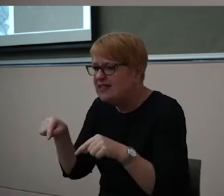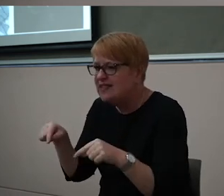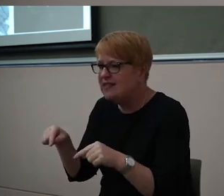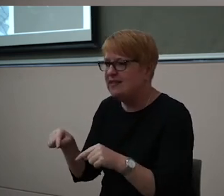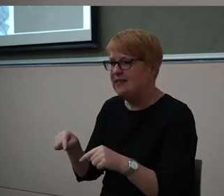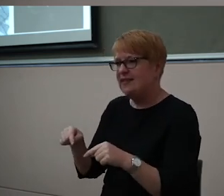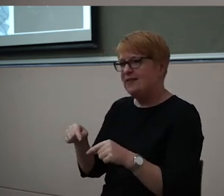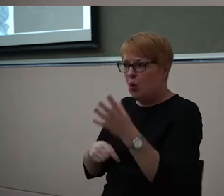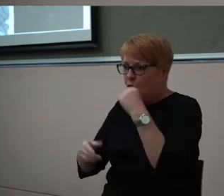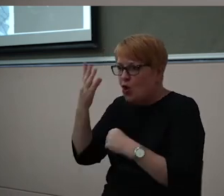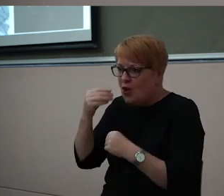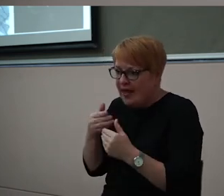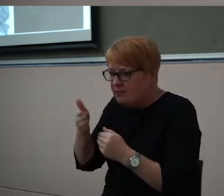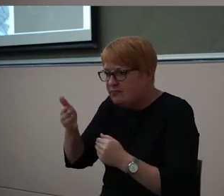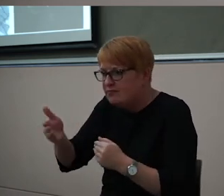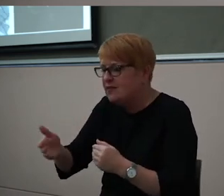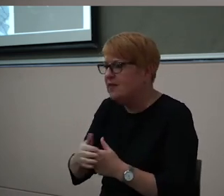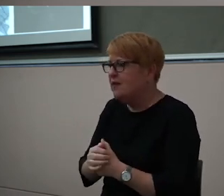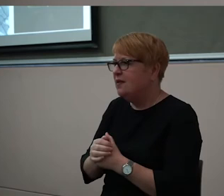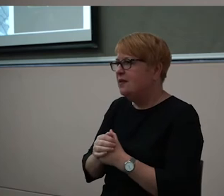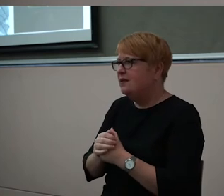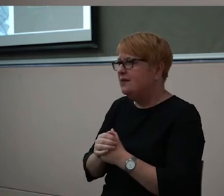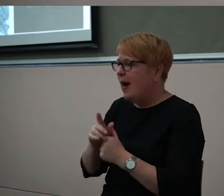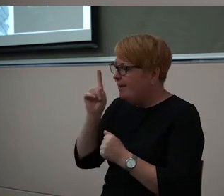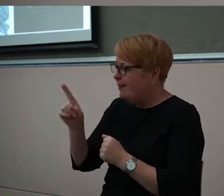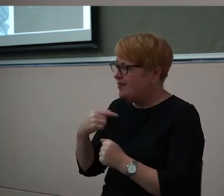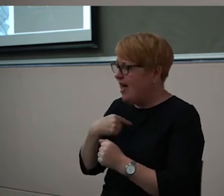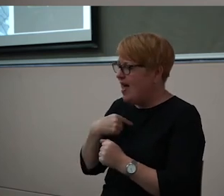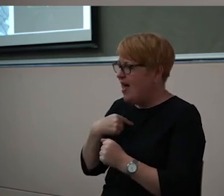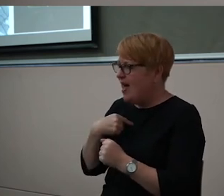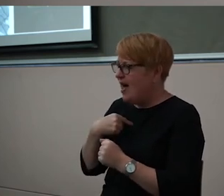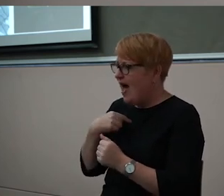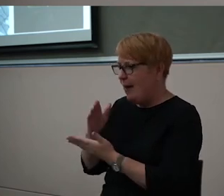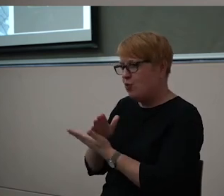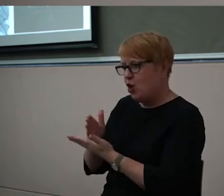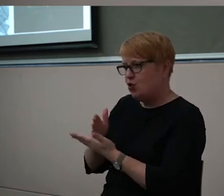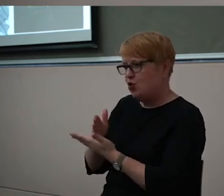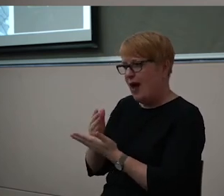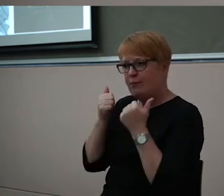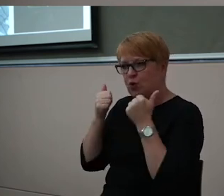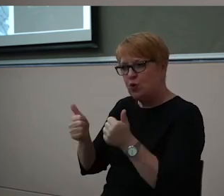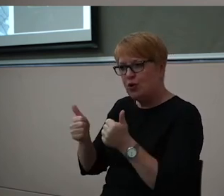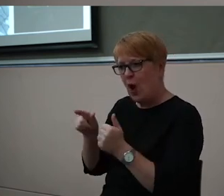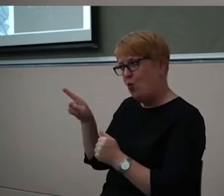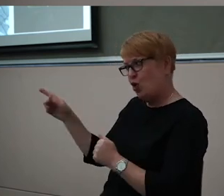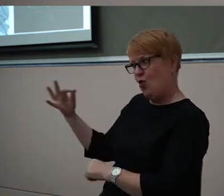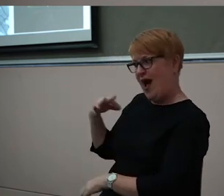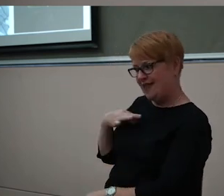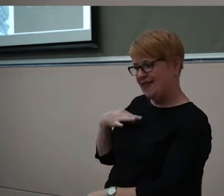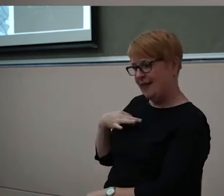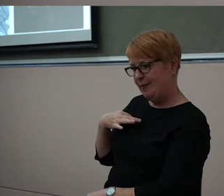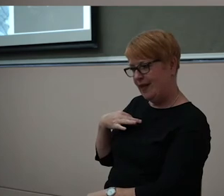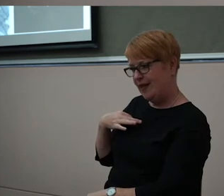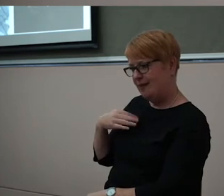you have to, well, maybe this is a question for you, how do you navigate that space where you're supporting